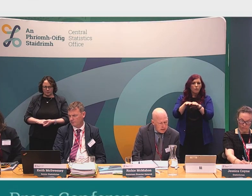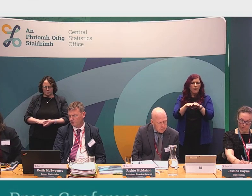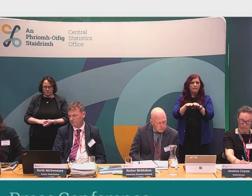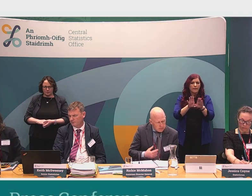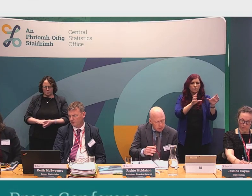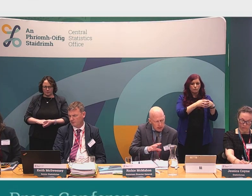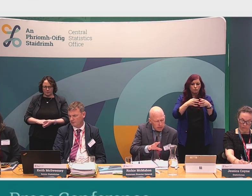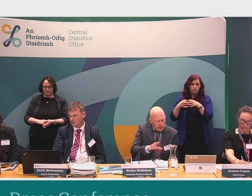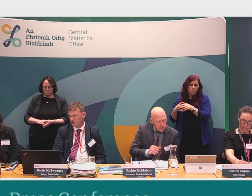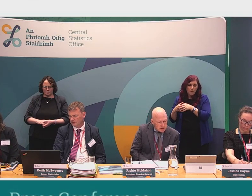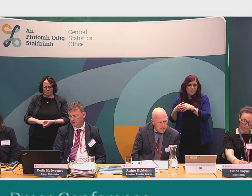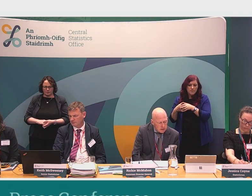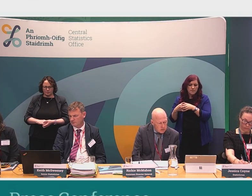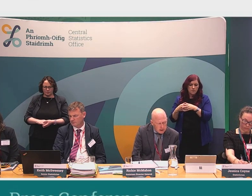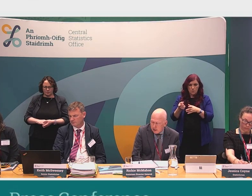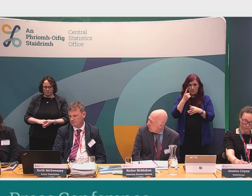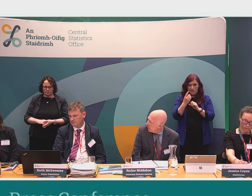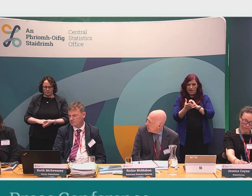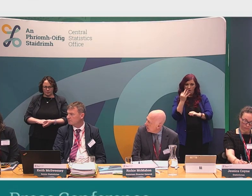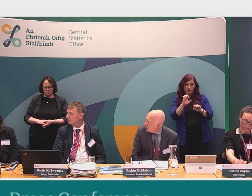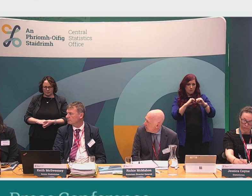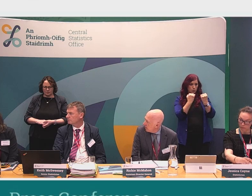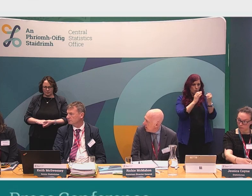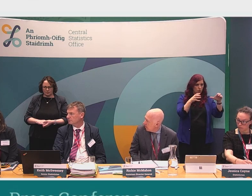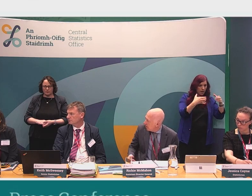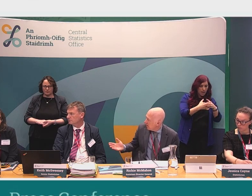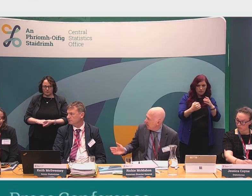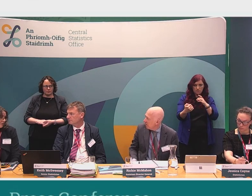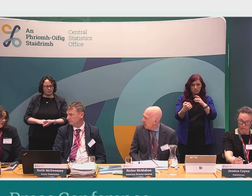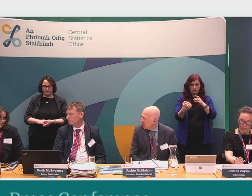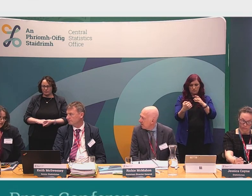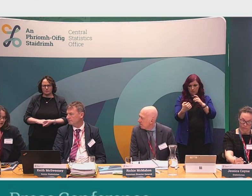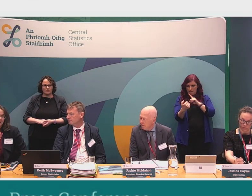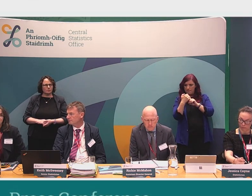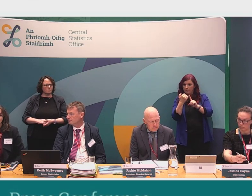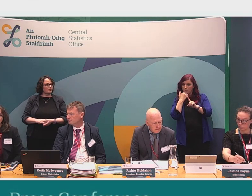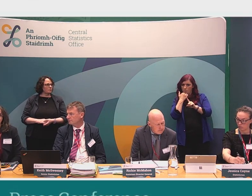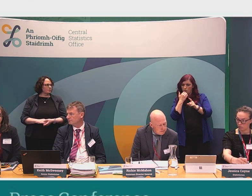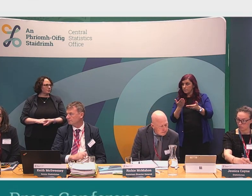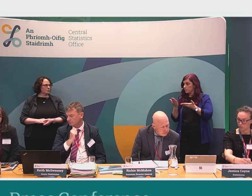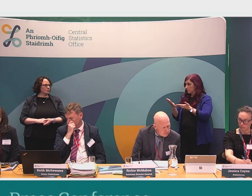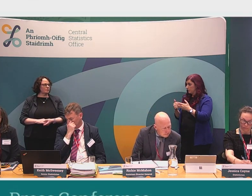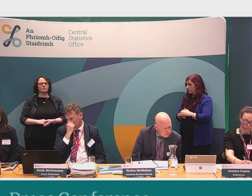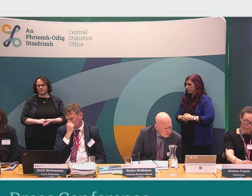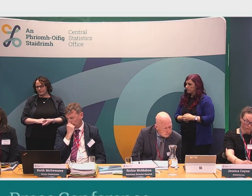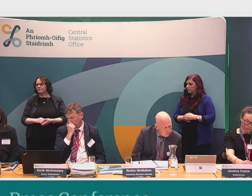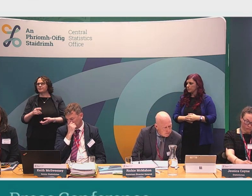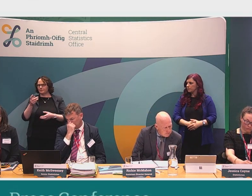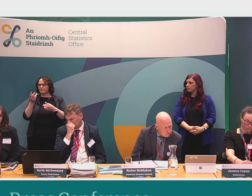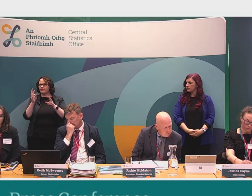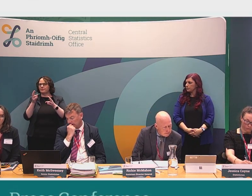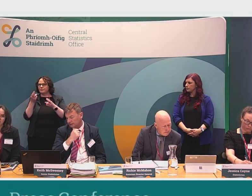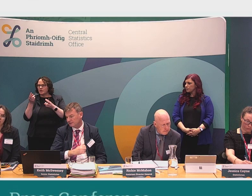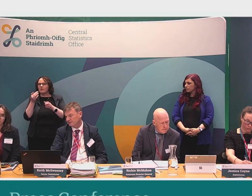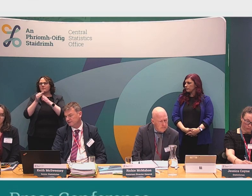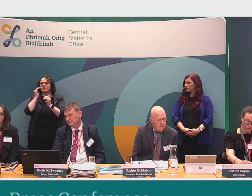and he references social class or ethnicity, so maybe Helen might address Absolutely, yeah. So we'll be providing more information in the adult and